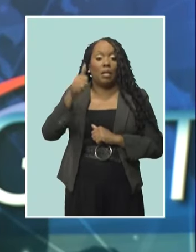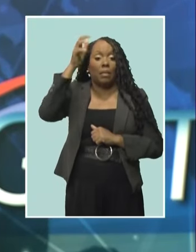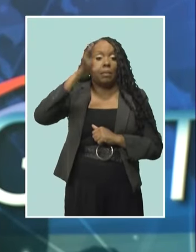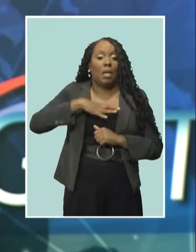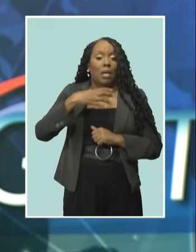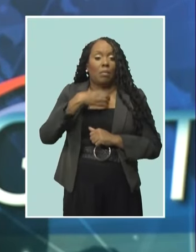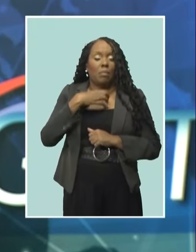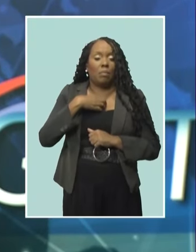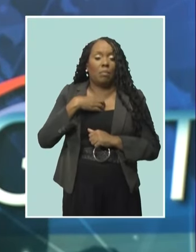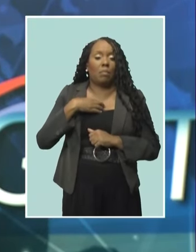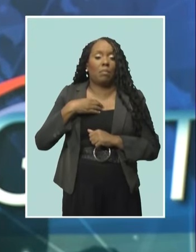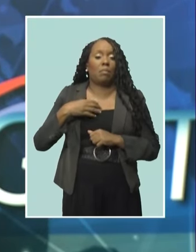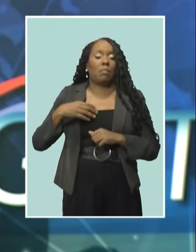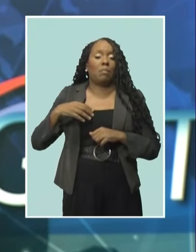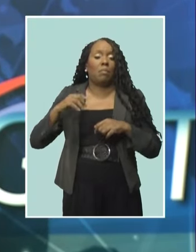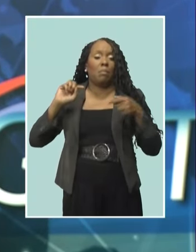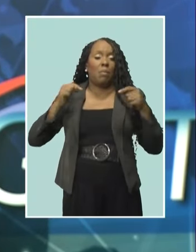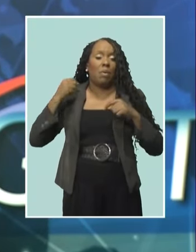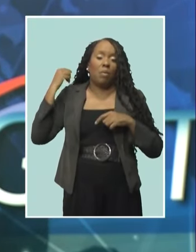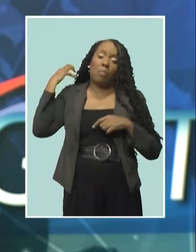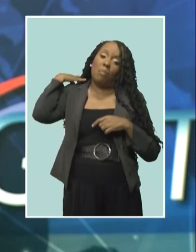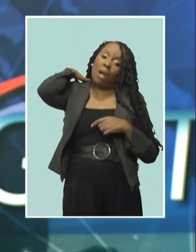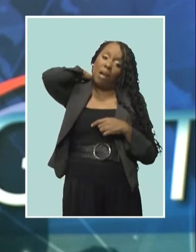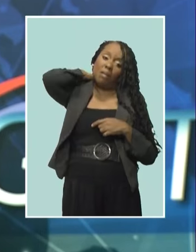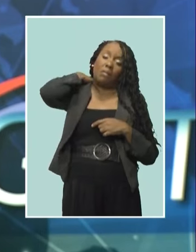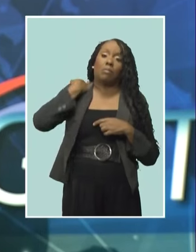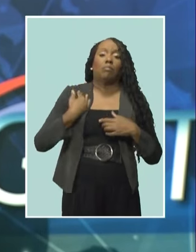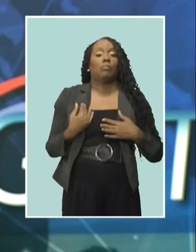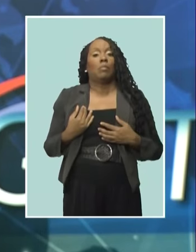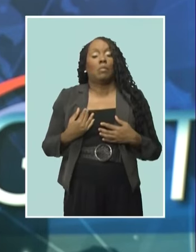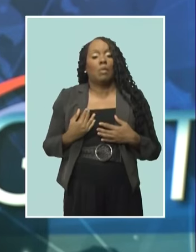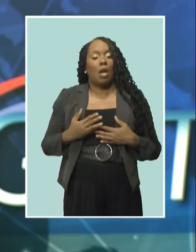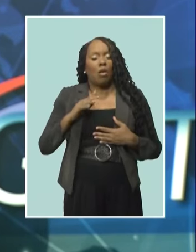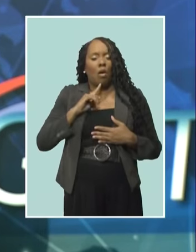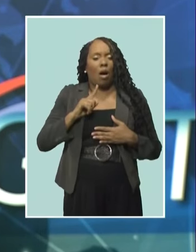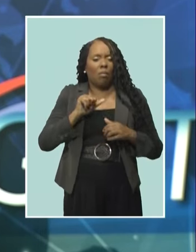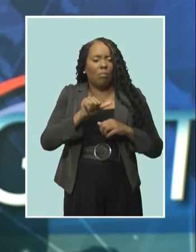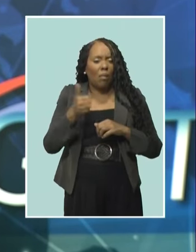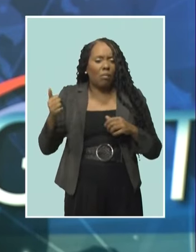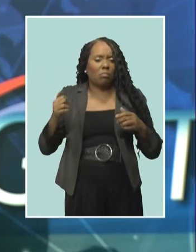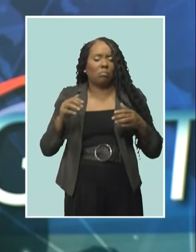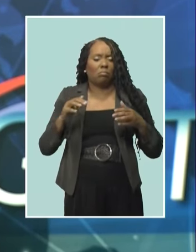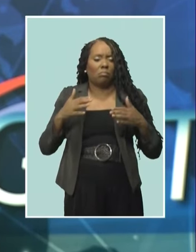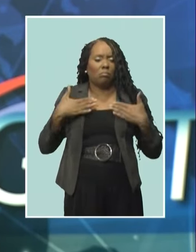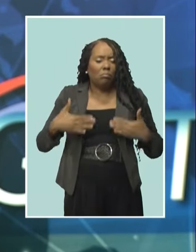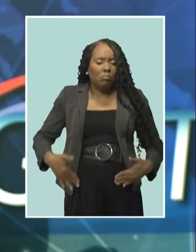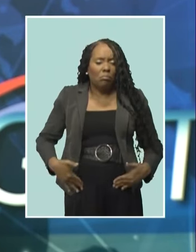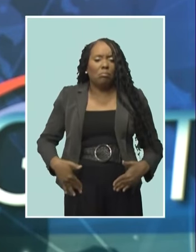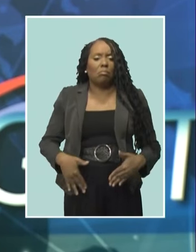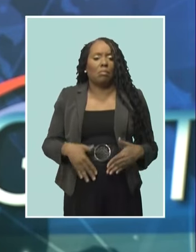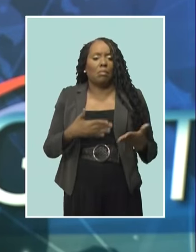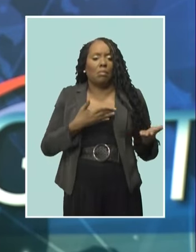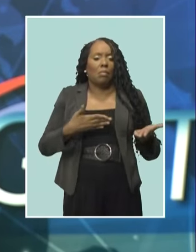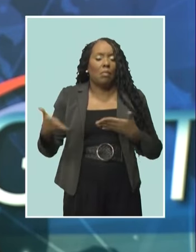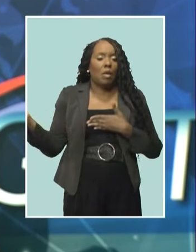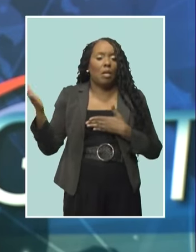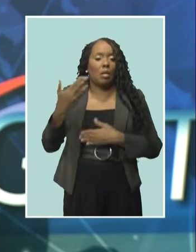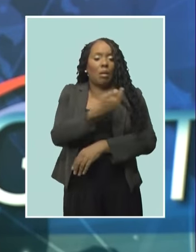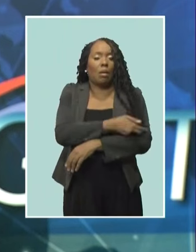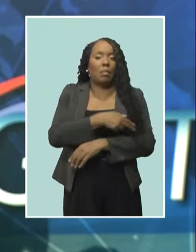who complained of pain to his back and lower extremities, was taken to hospital via ambulance. Police investigations